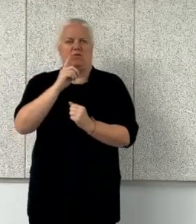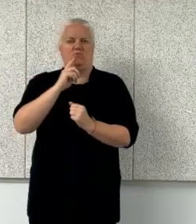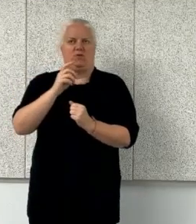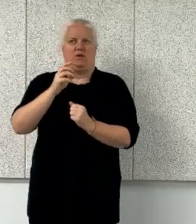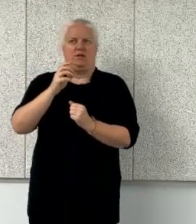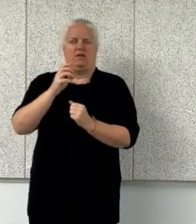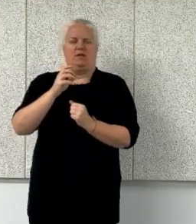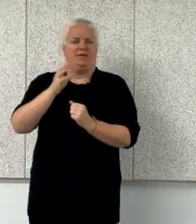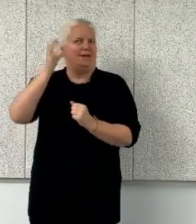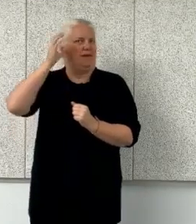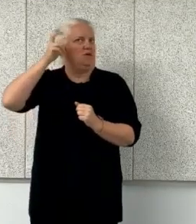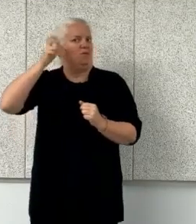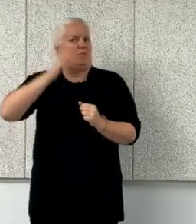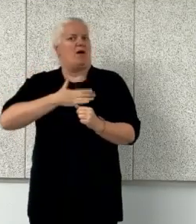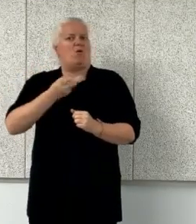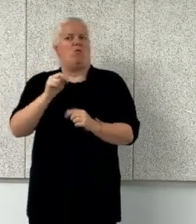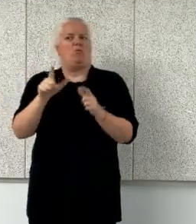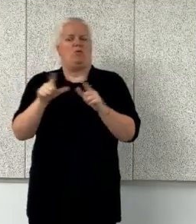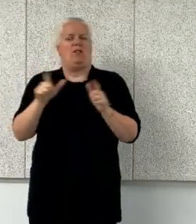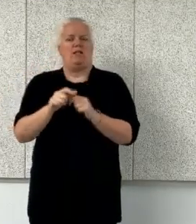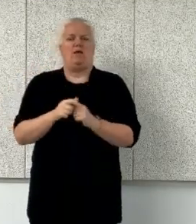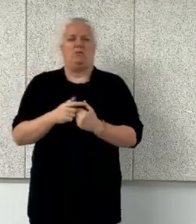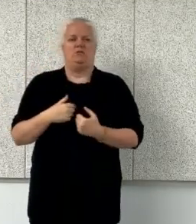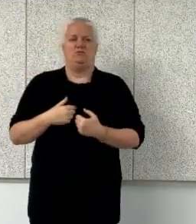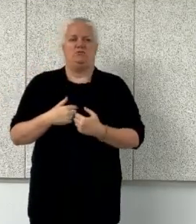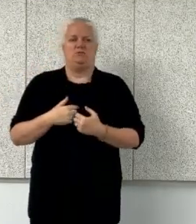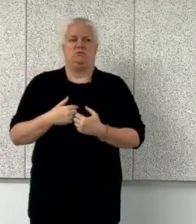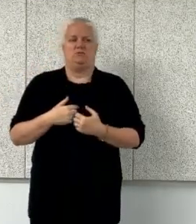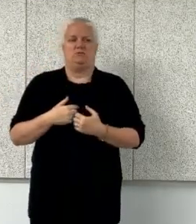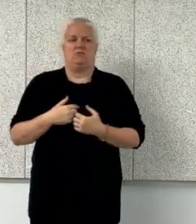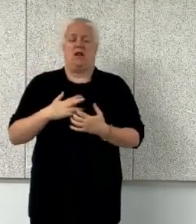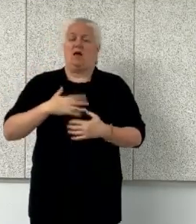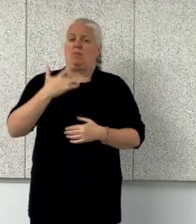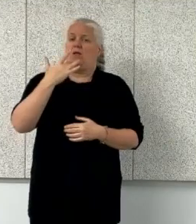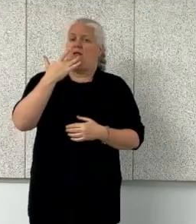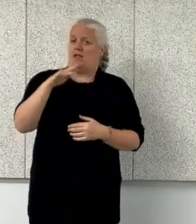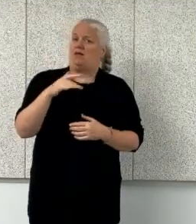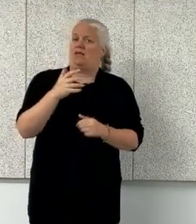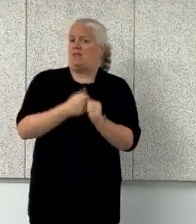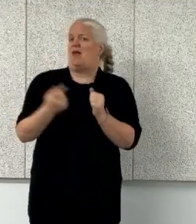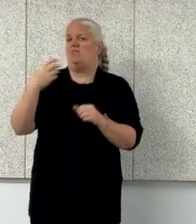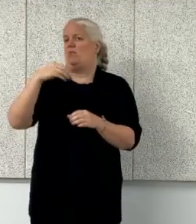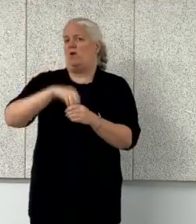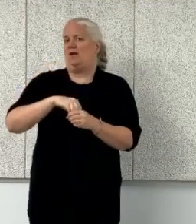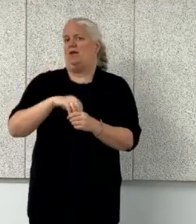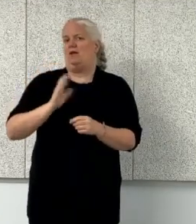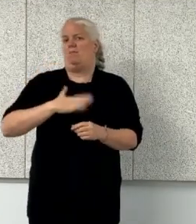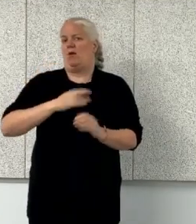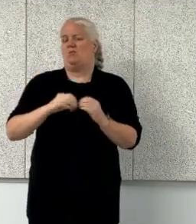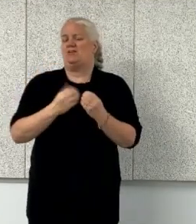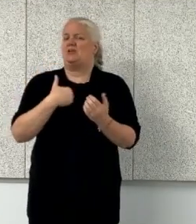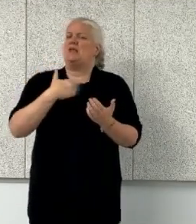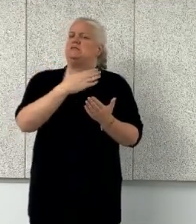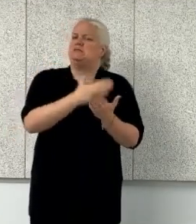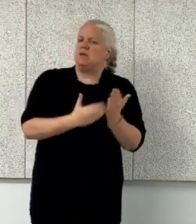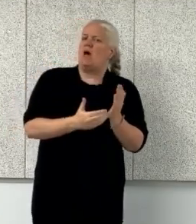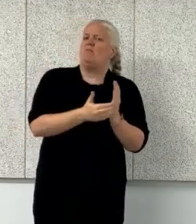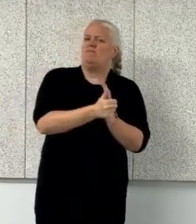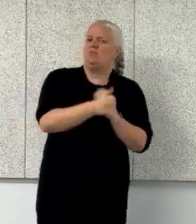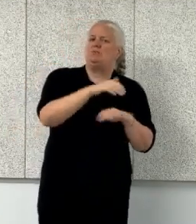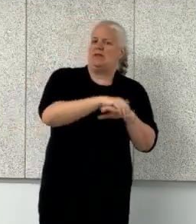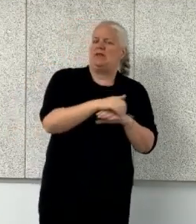I'm blessed that everyone who's a part of our organization has some familiarity or fluency in both English and Spanish. So we speak